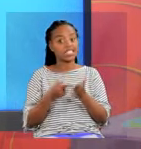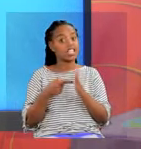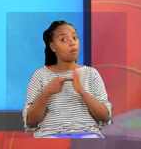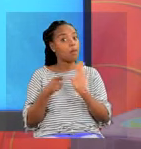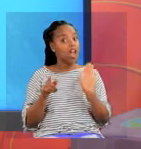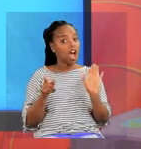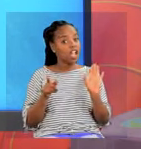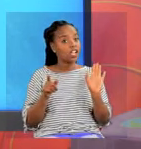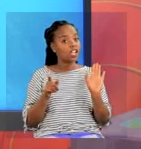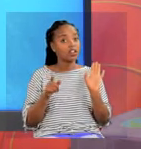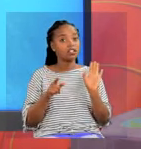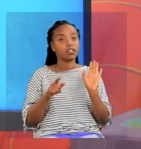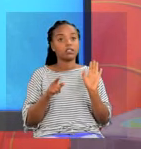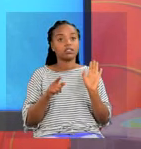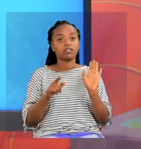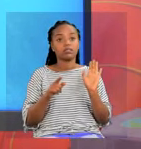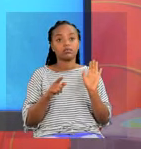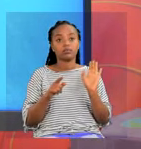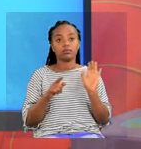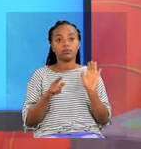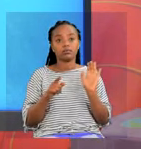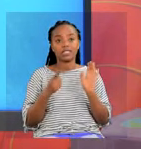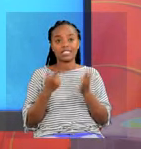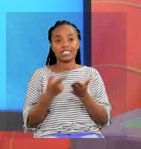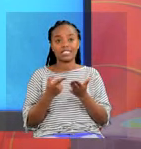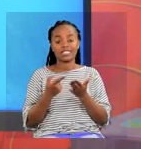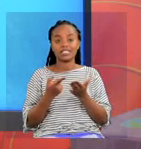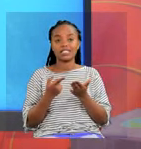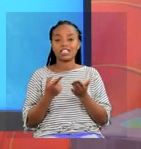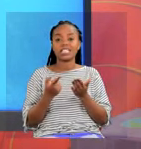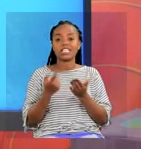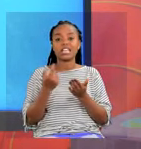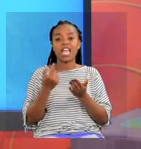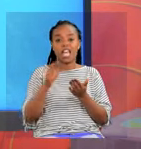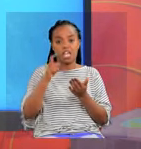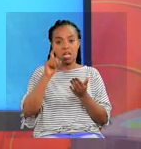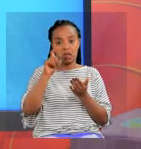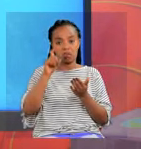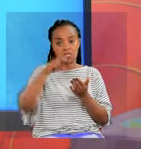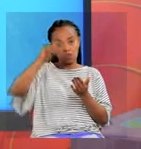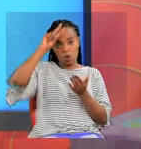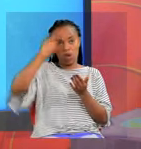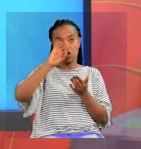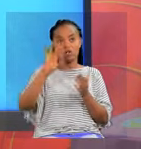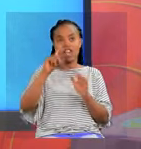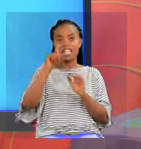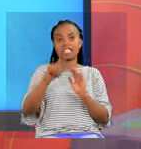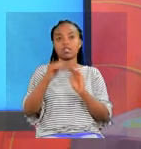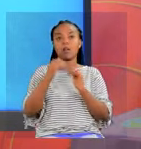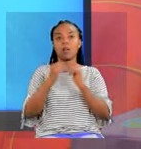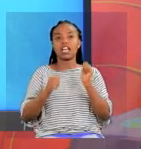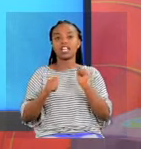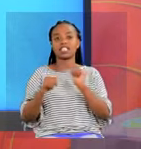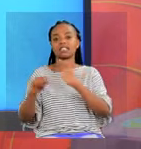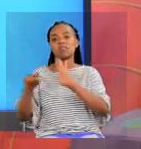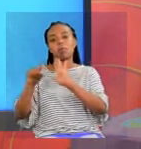implies, this means it is the square of x minus this term, x